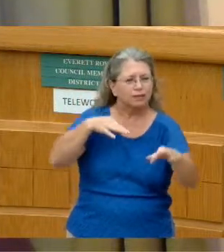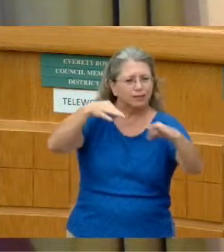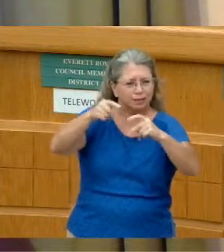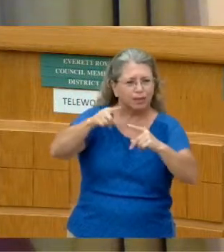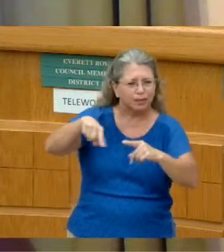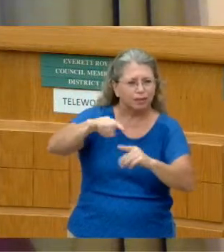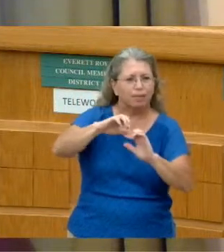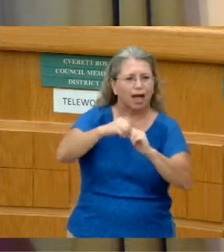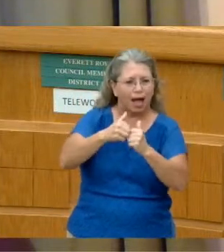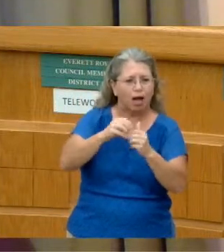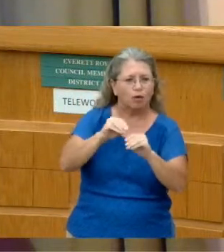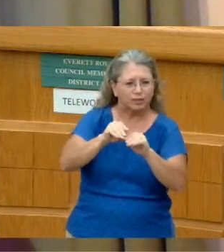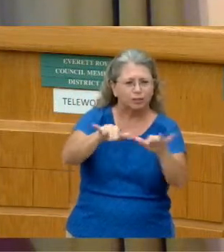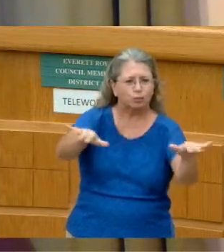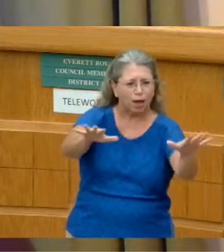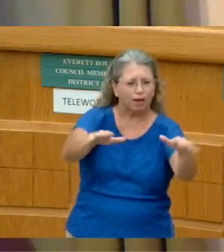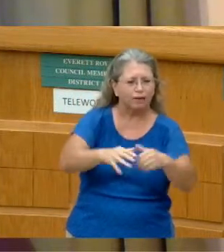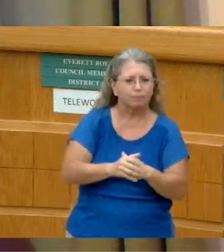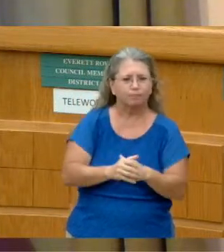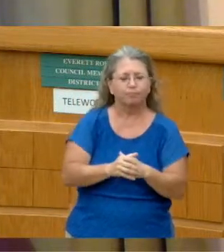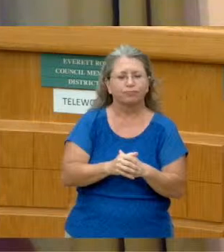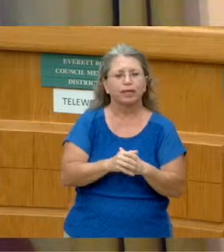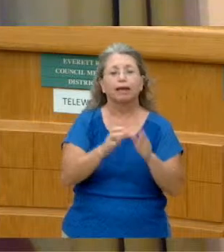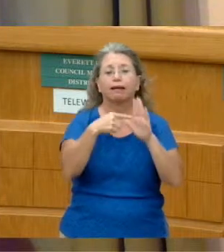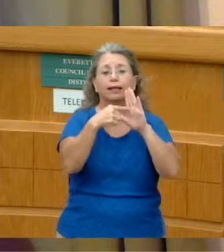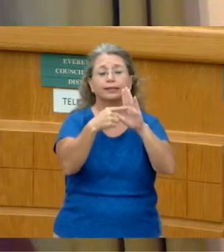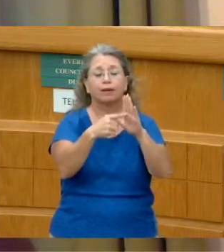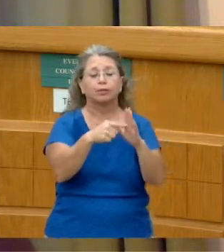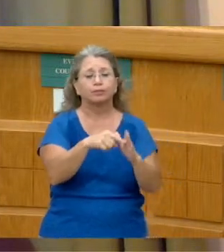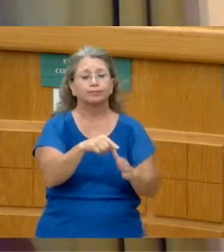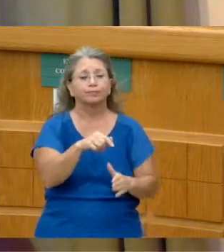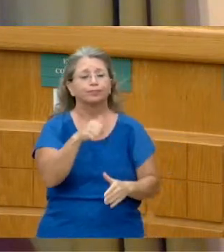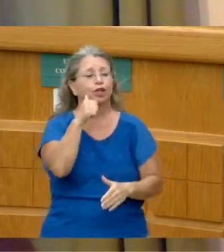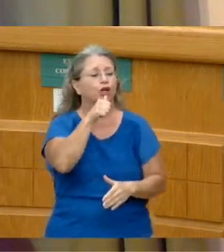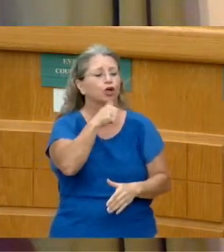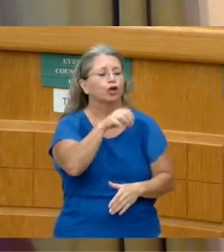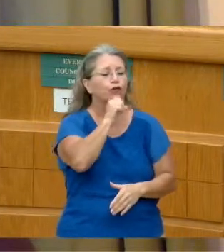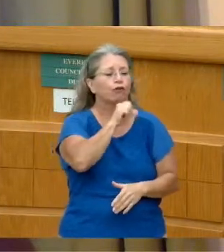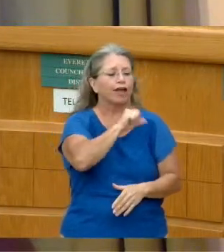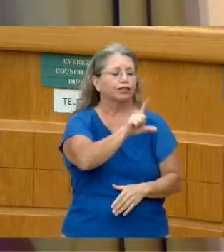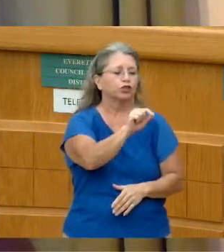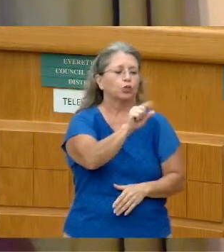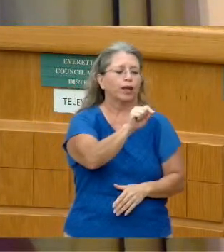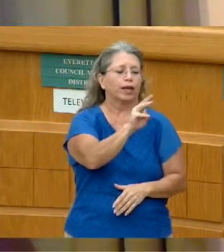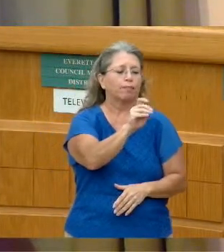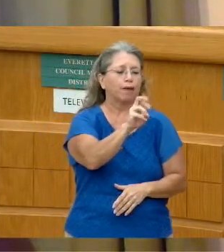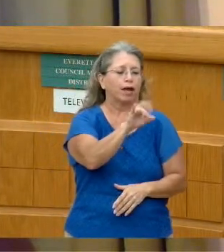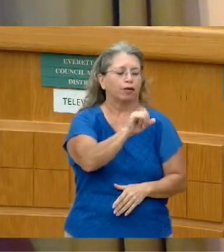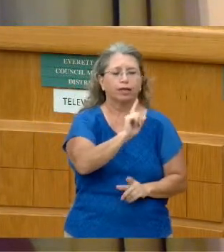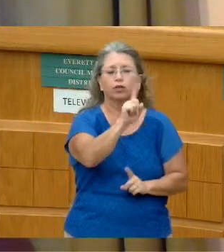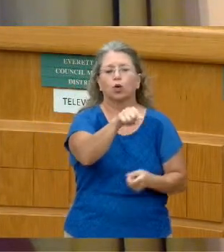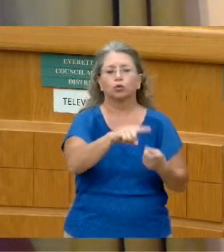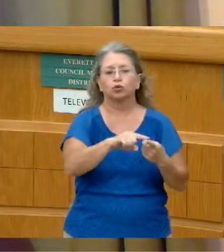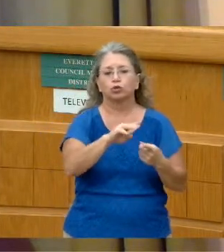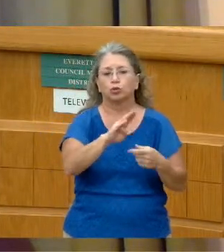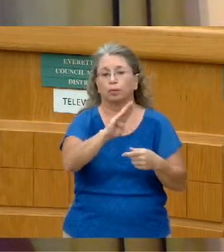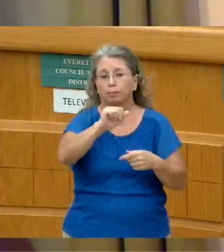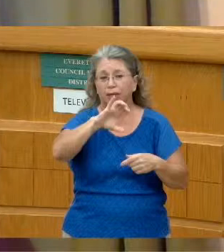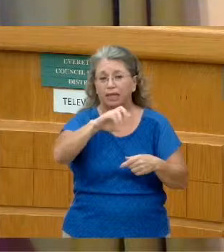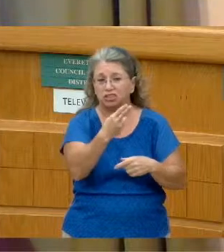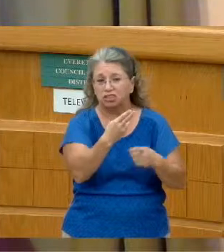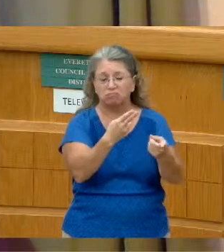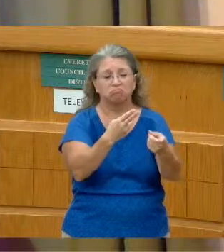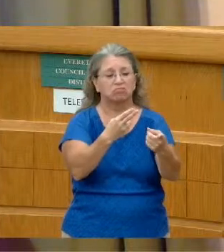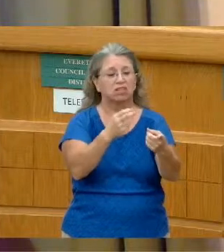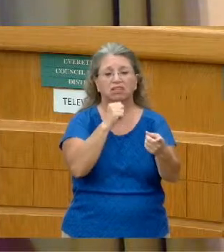example. 20-year-old Mary goes to the beach. She doesn't wear a mask because no one wears a mask at the beach, and she comes